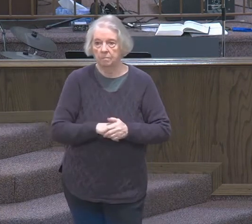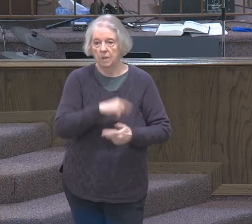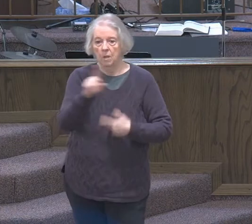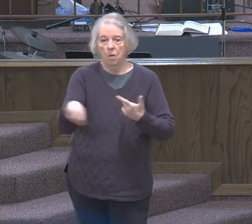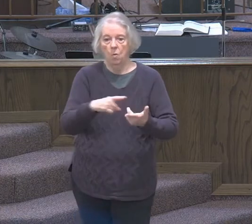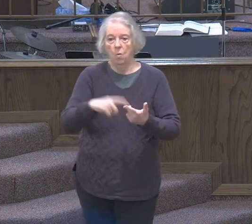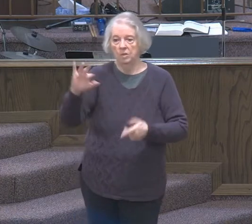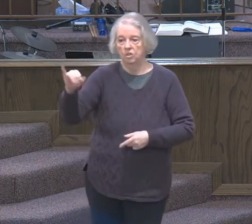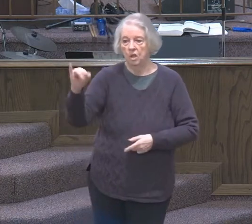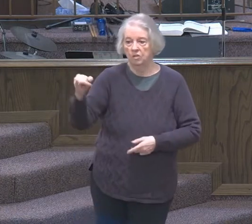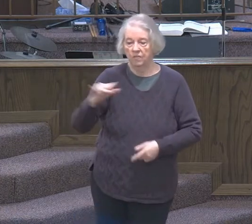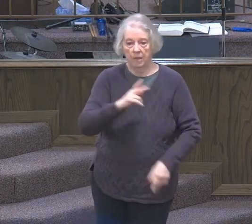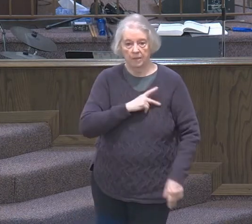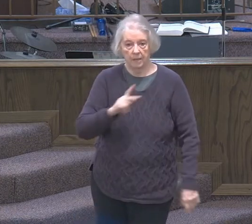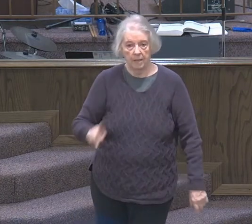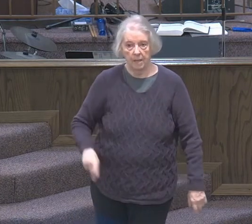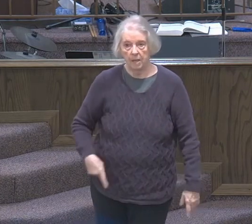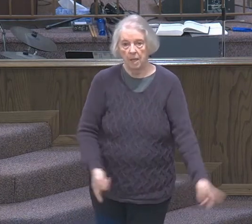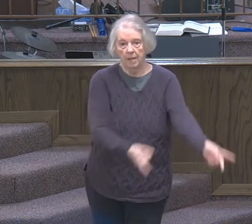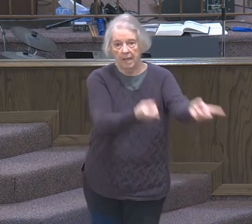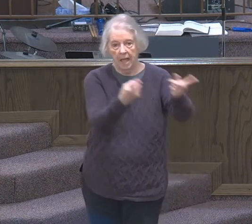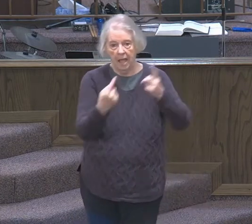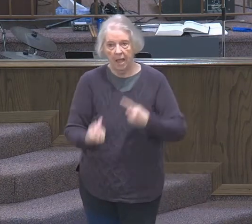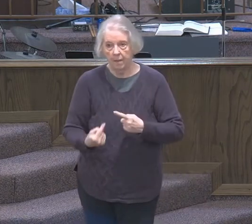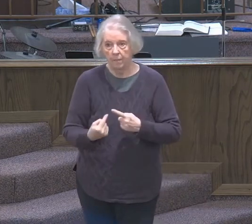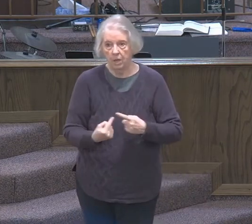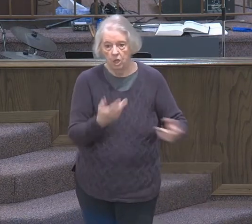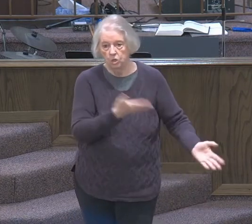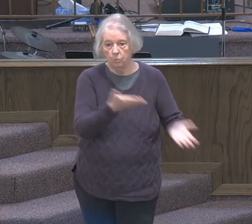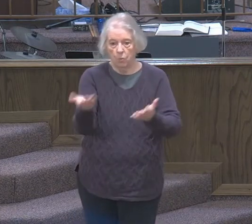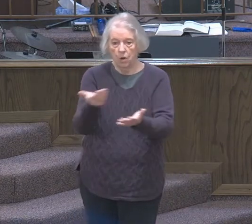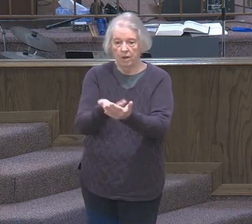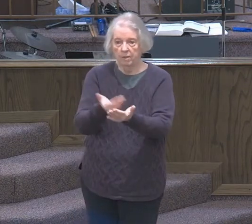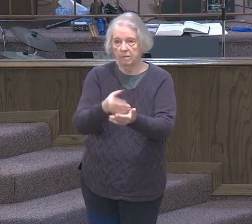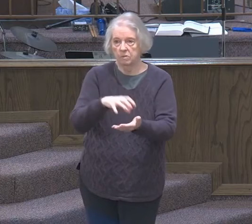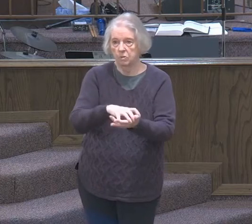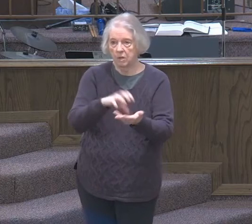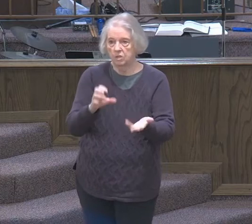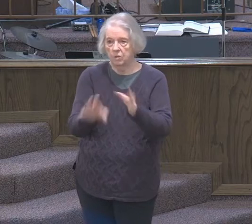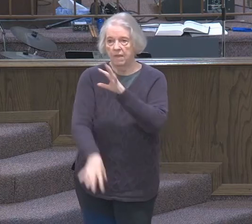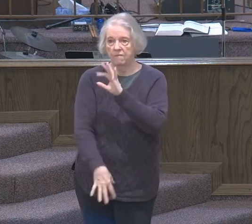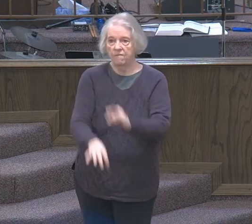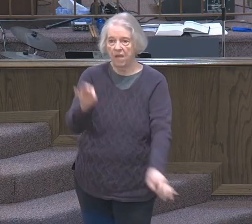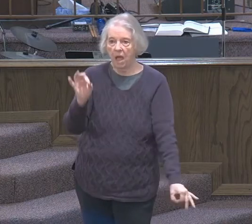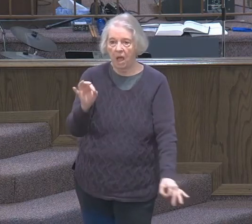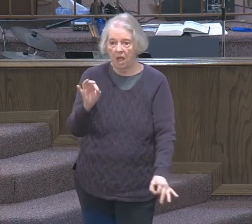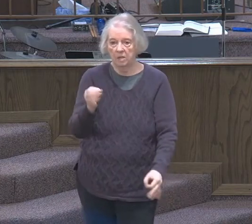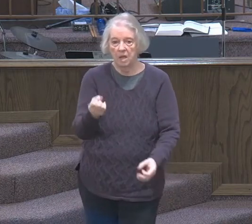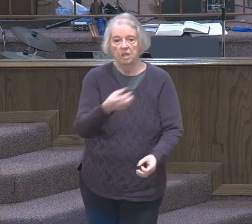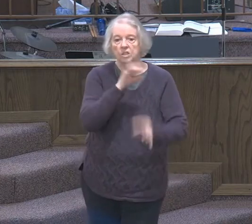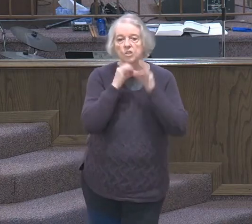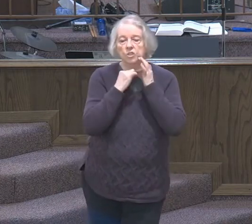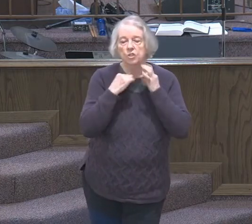Jehoshaphat and his people came to take away their spoil, they found among them an abundance of valuables on the dead bodies and